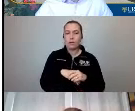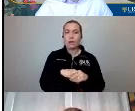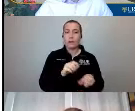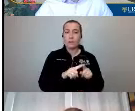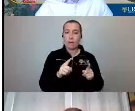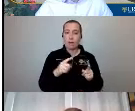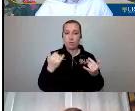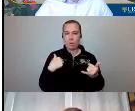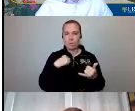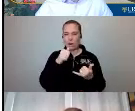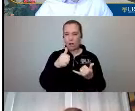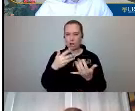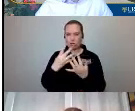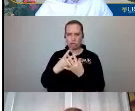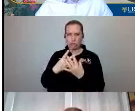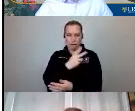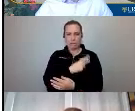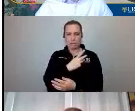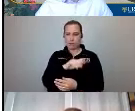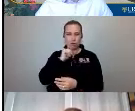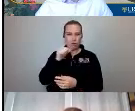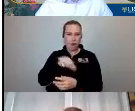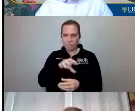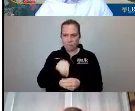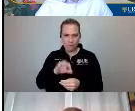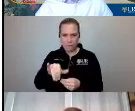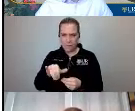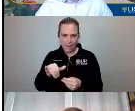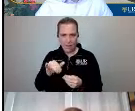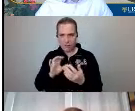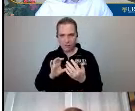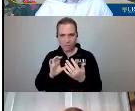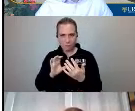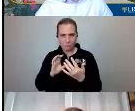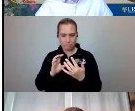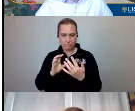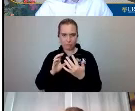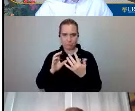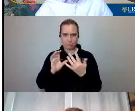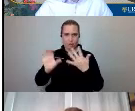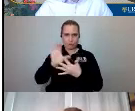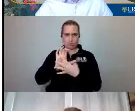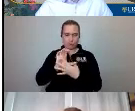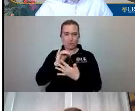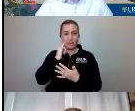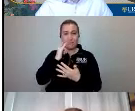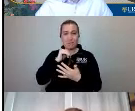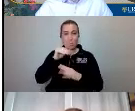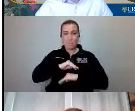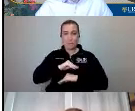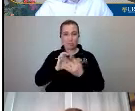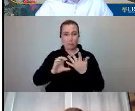criteria because there simply isn't evidence out there to suggest that is beneficial.